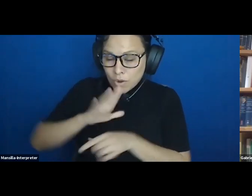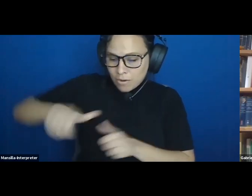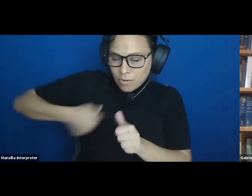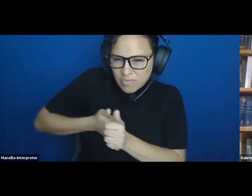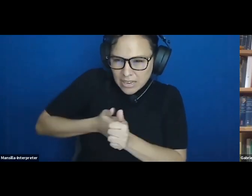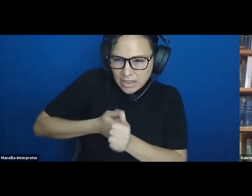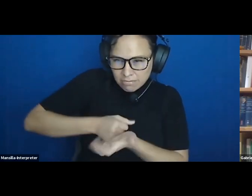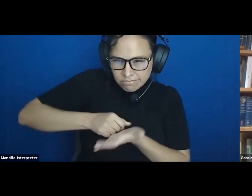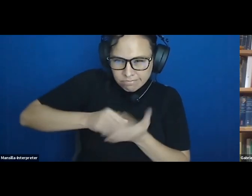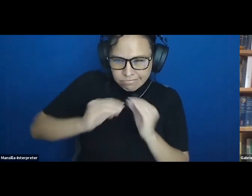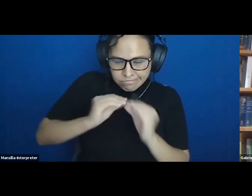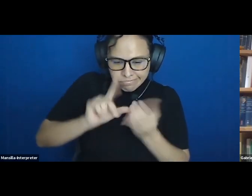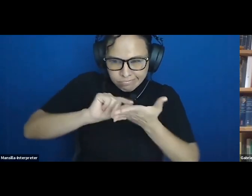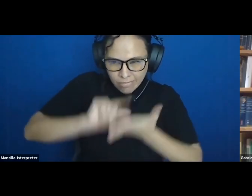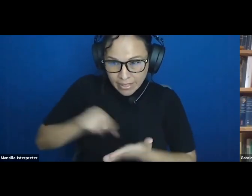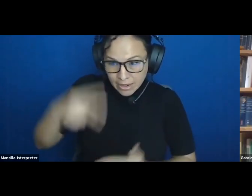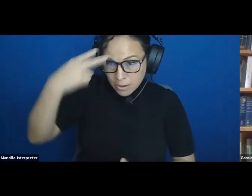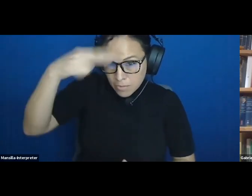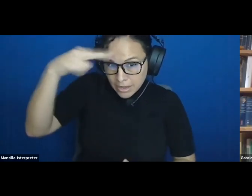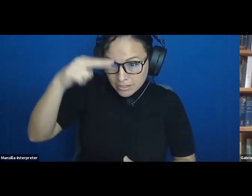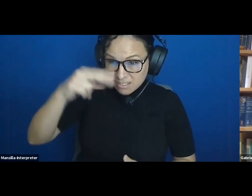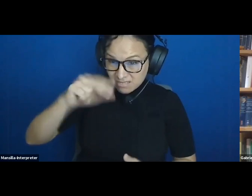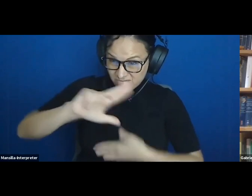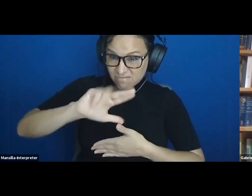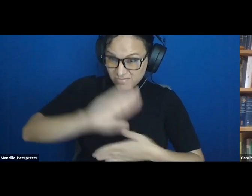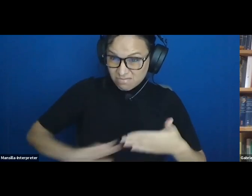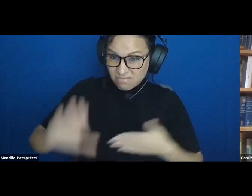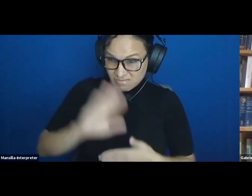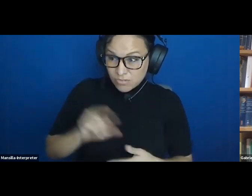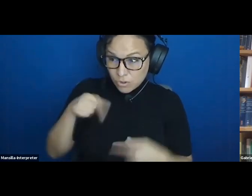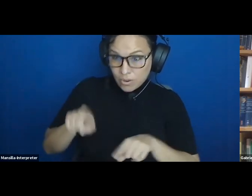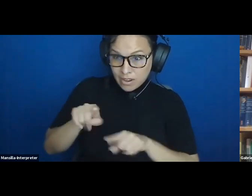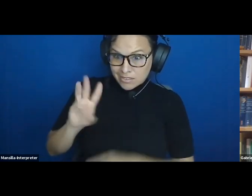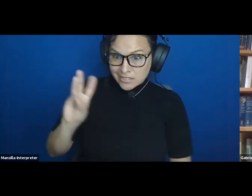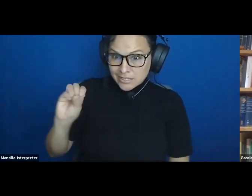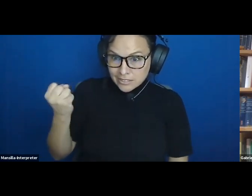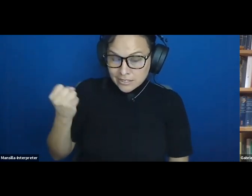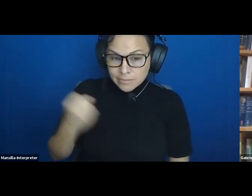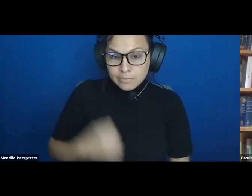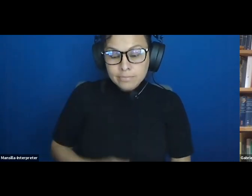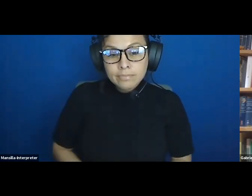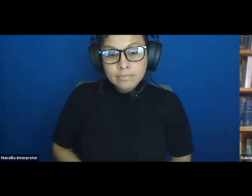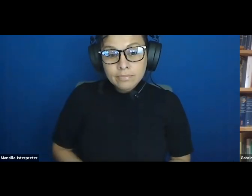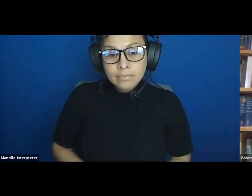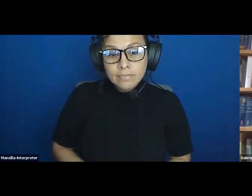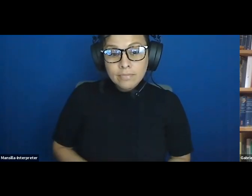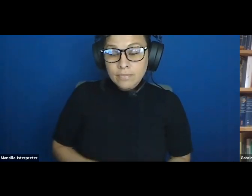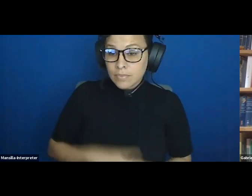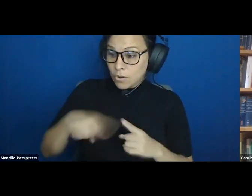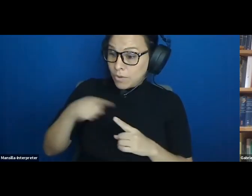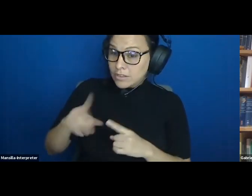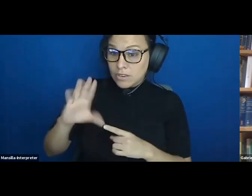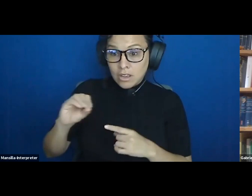editorship of a literary magazine in Mexico and in Latin America during the 60s. When Margaret co-founded El Corno